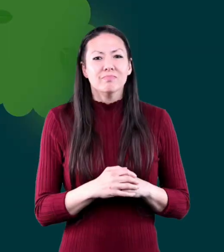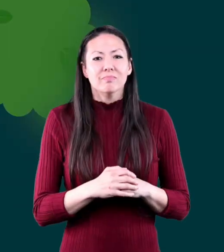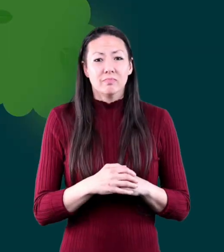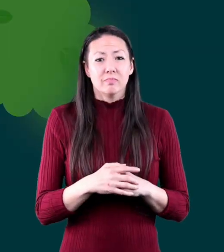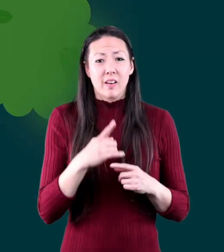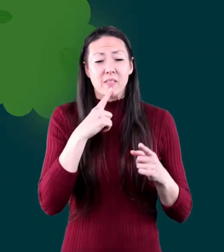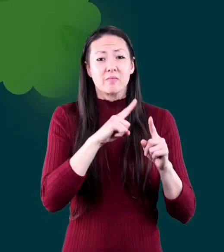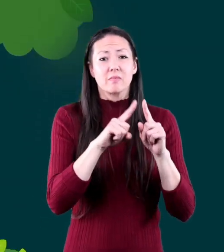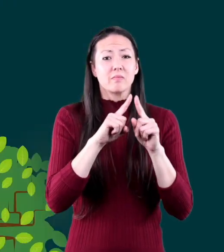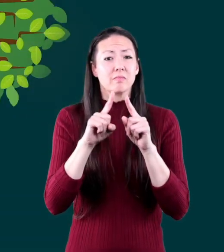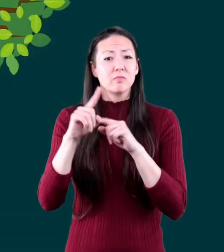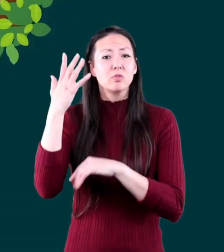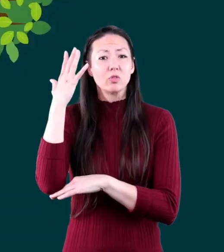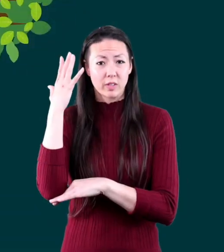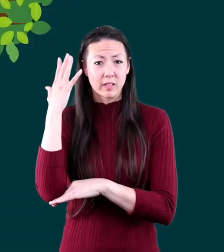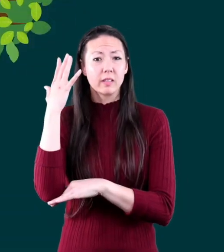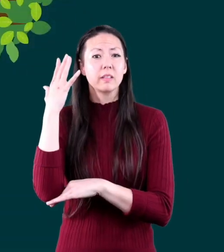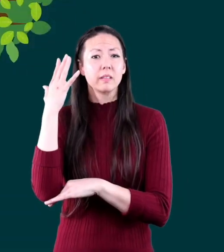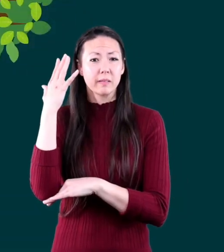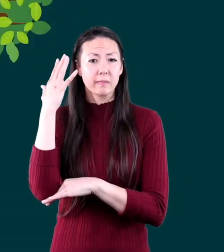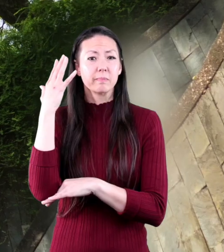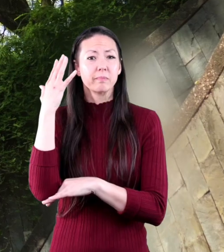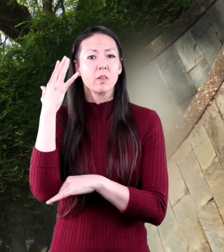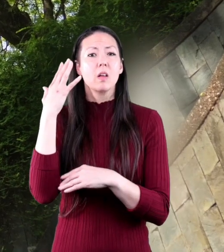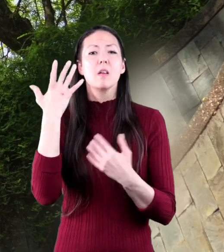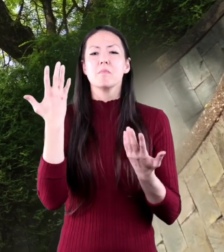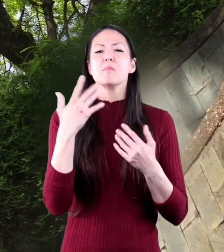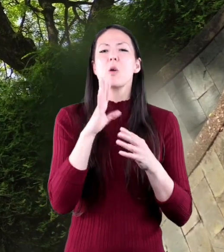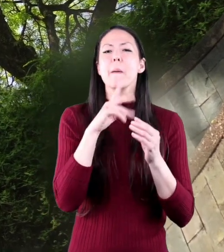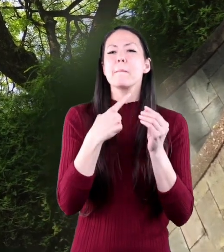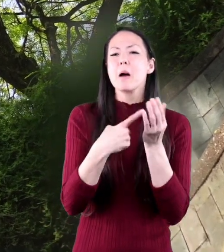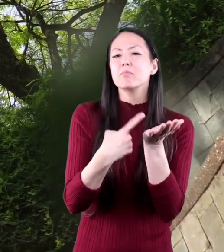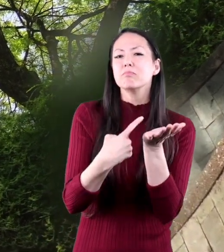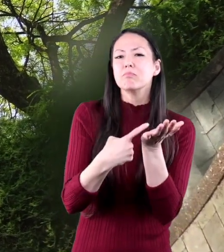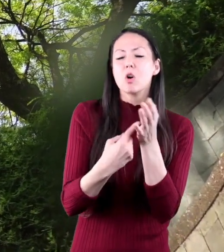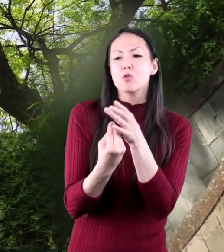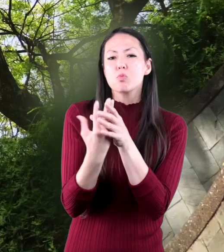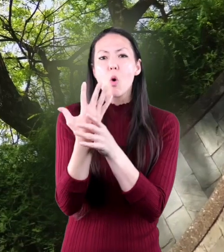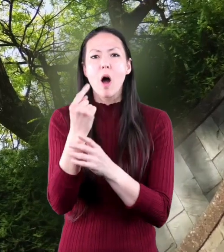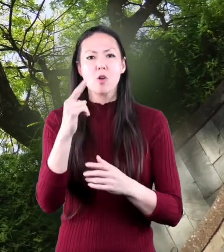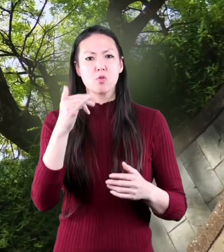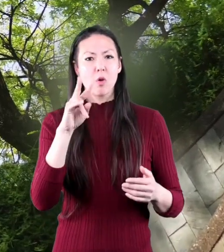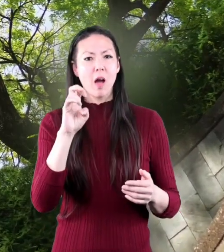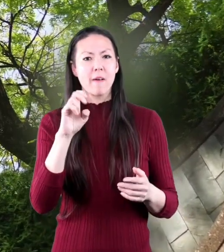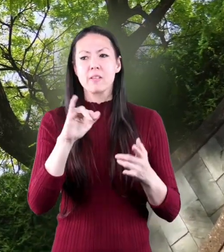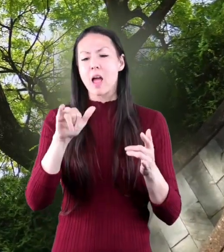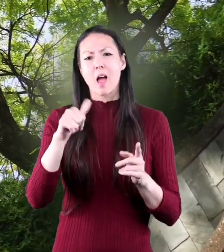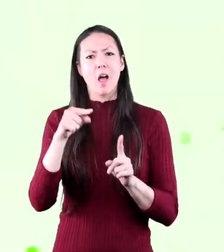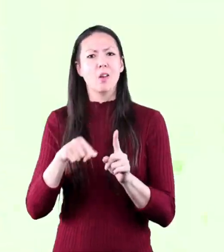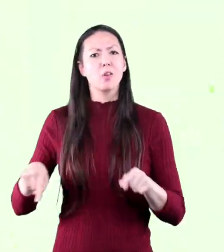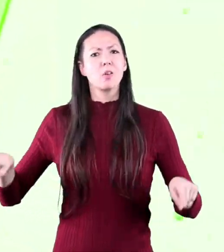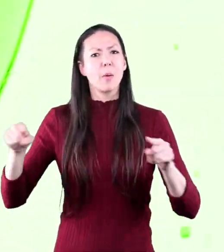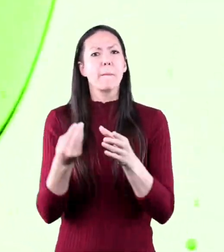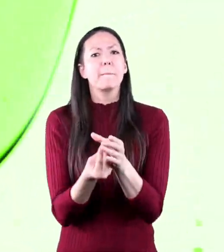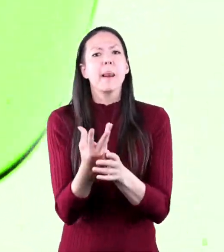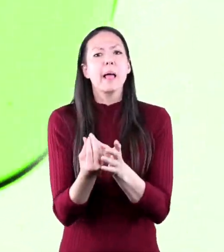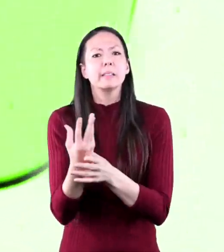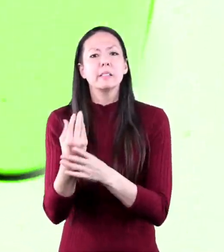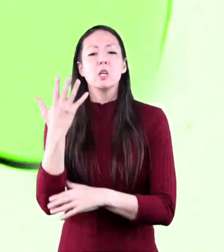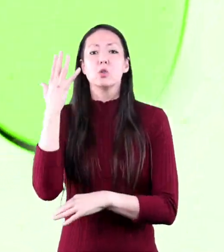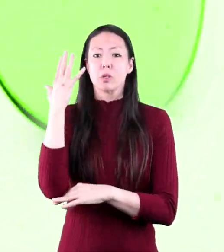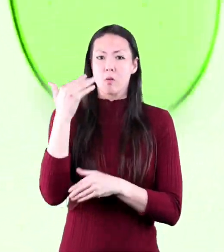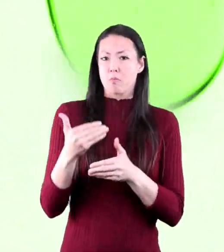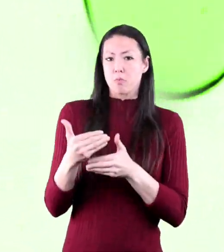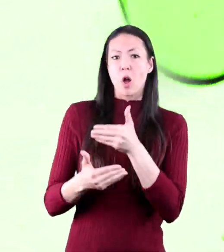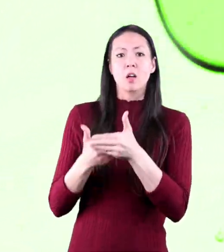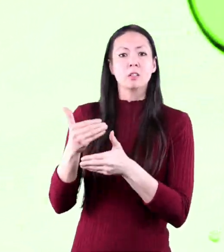So now that you know more about two types of trees, let's talk a little bit about how trees grow and thrive. Just like other plants,